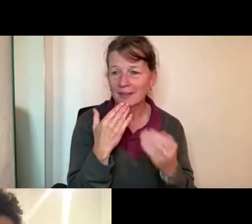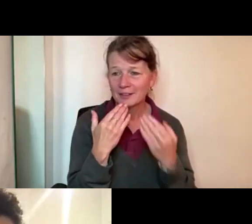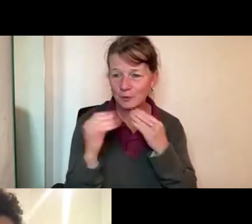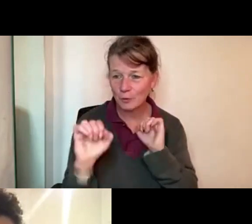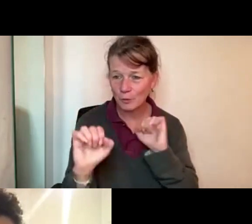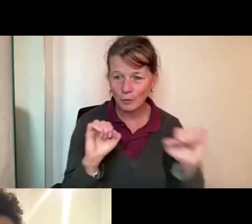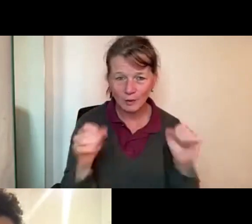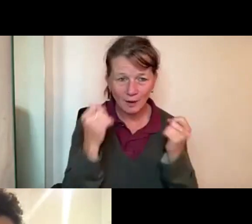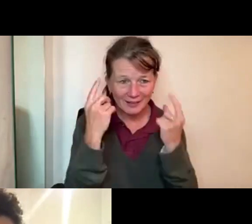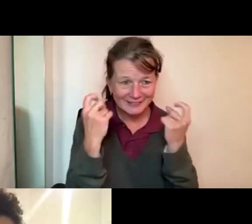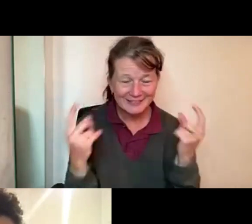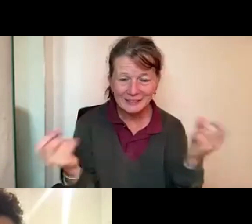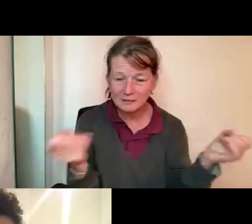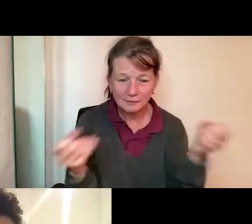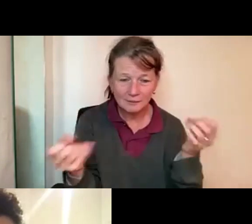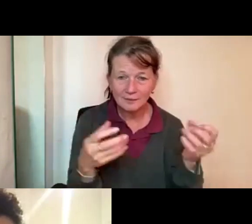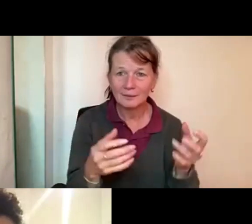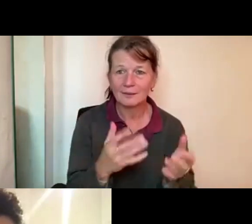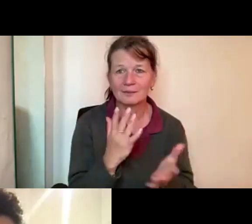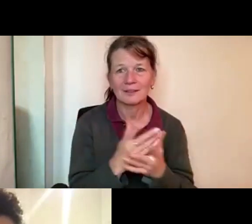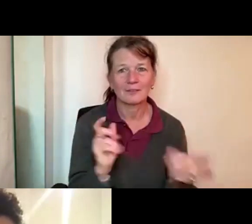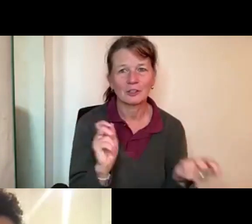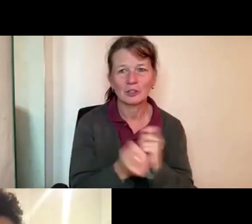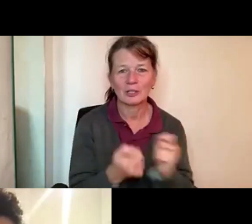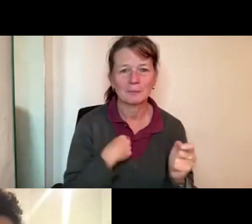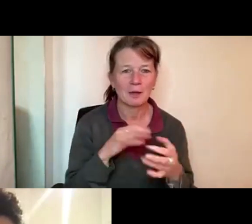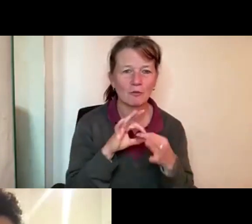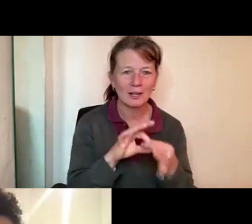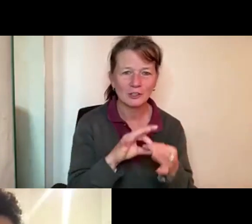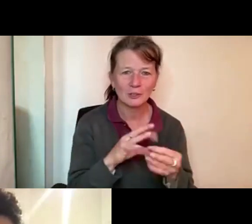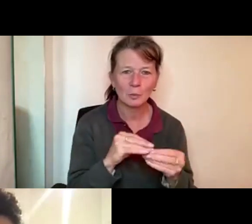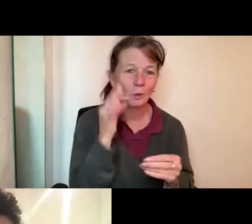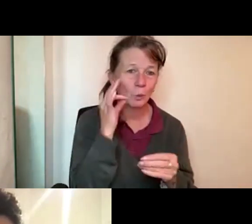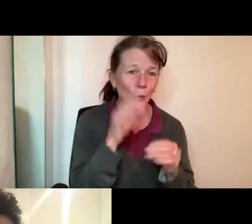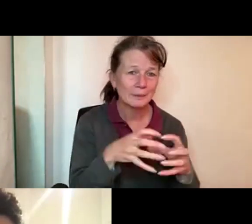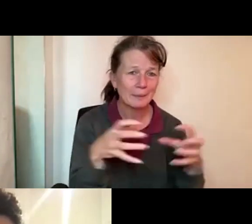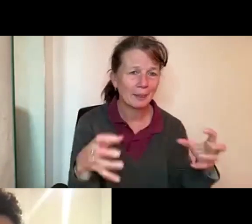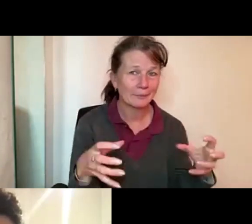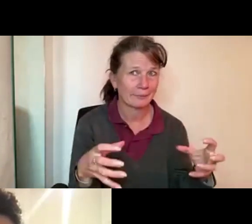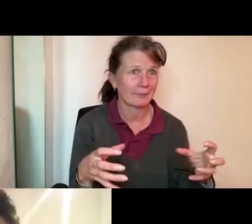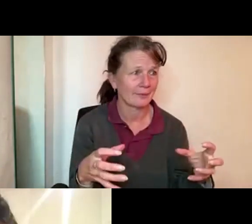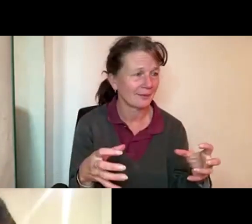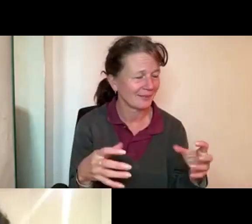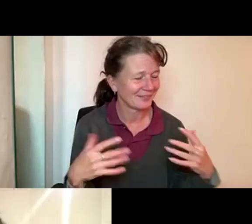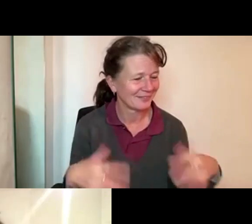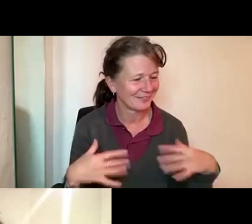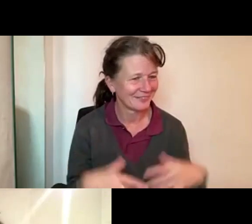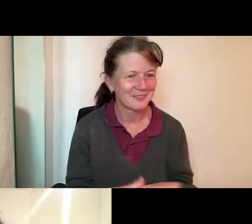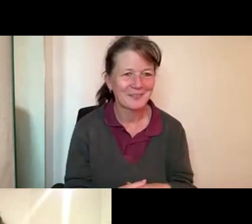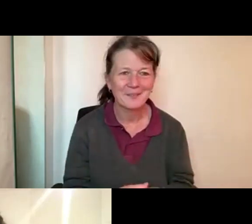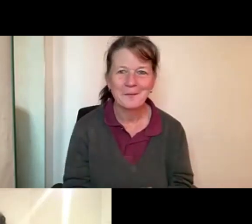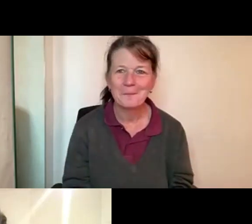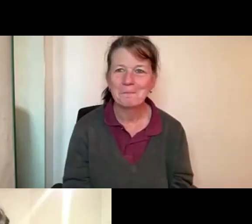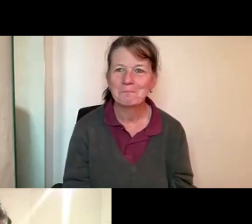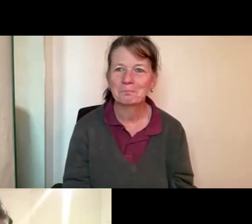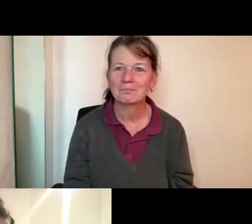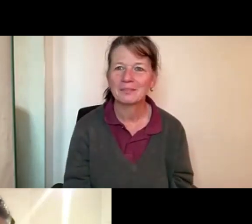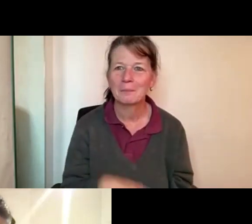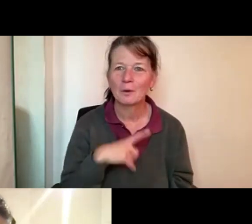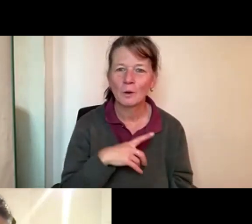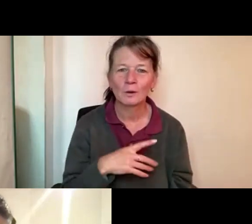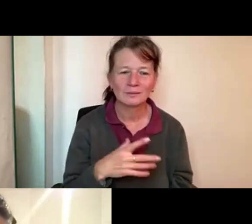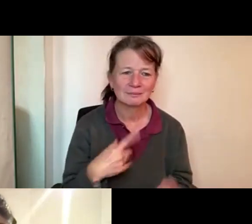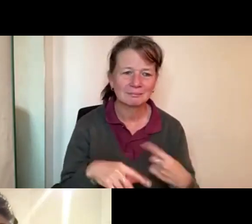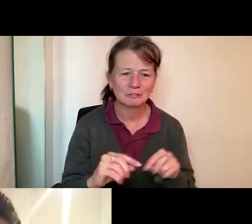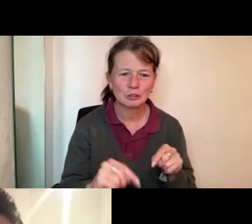ideas, and it definitely changed my relationship with the watermelons for good. Because obviously we had this challenge